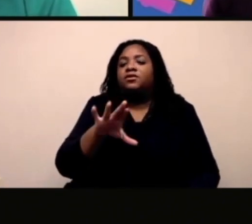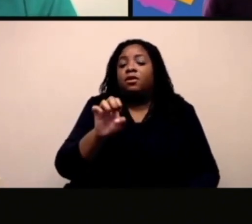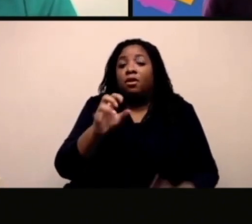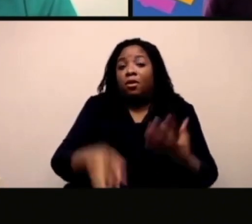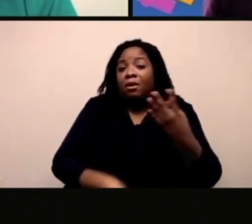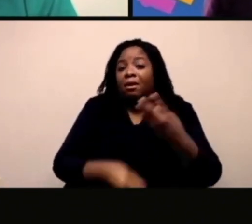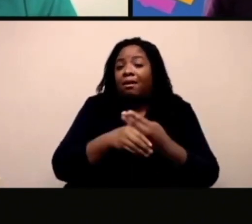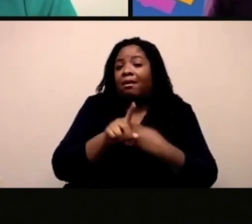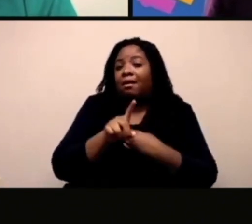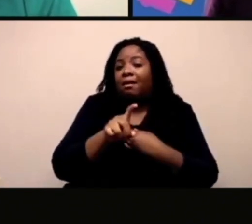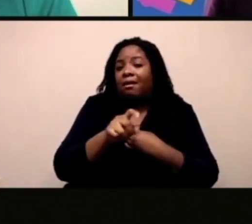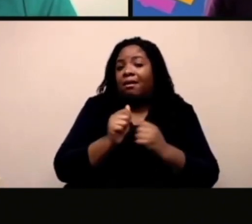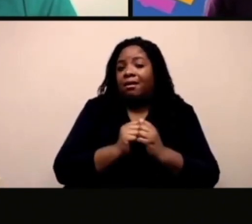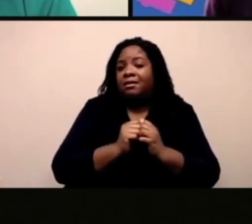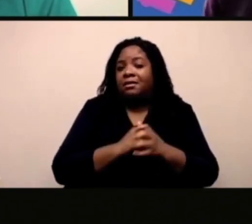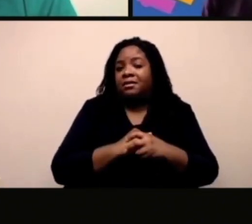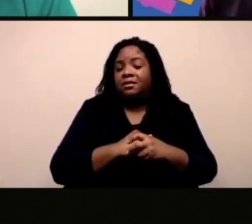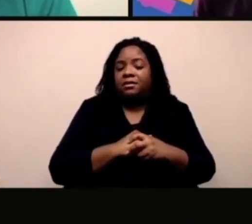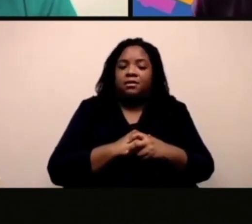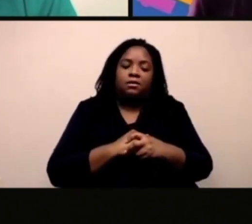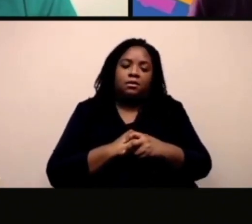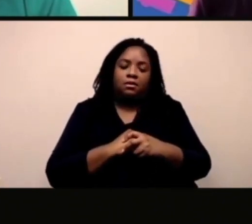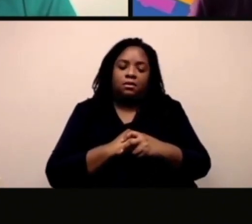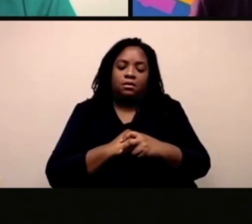idea of coding with a cause? What are your thoughts?